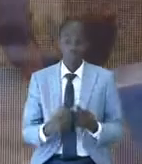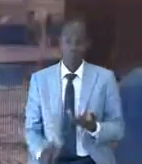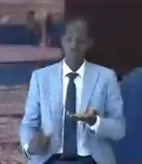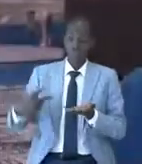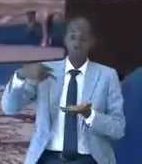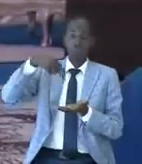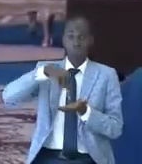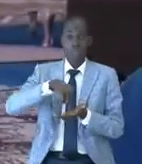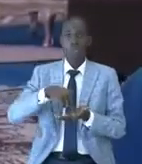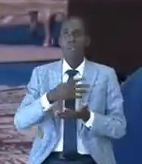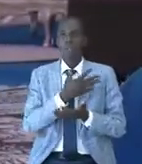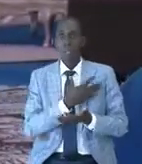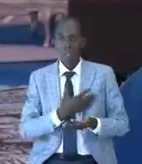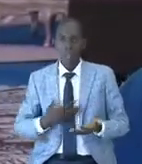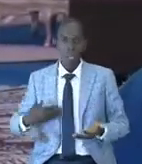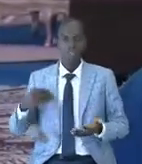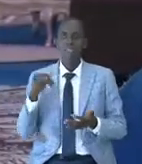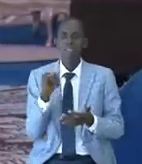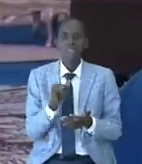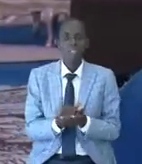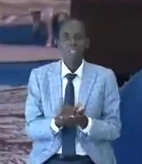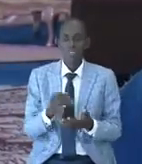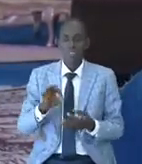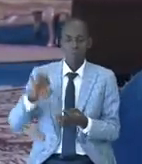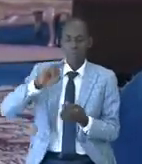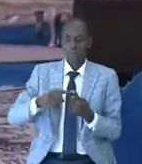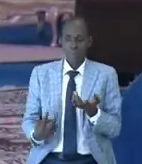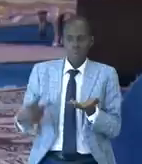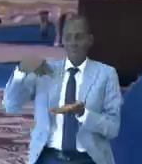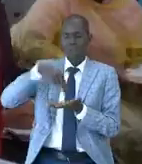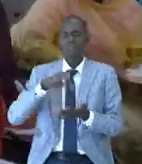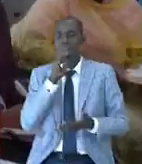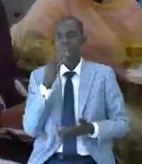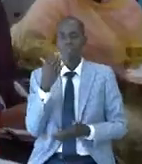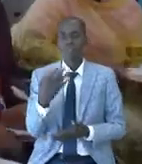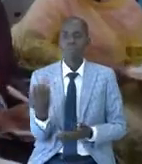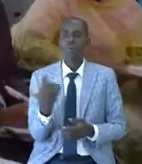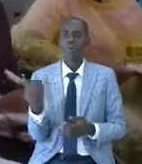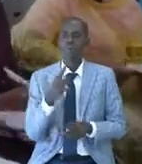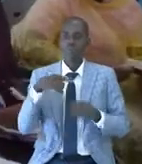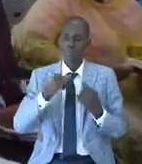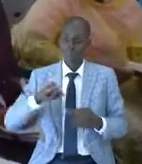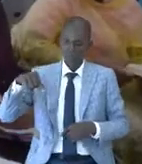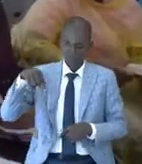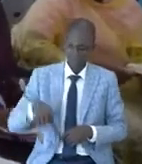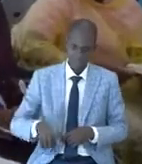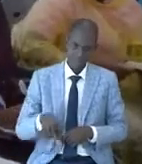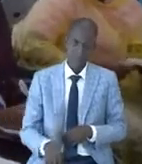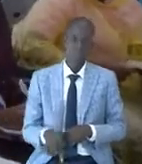up, and the rising spirit is not there. Always in retardation. From retardation